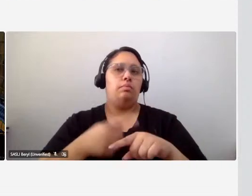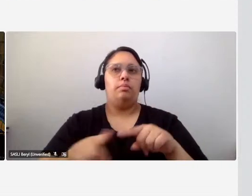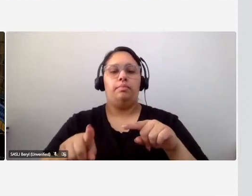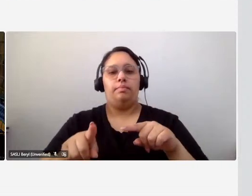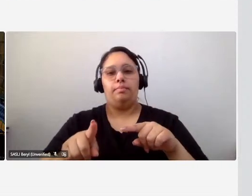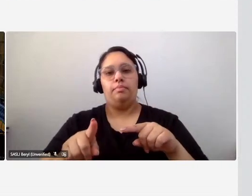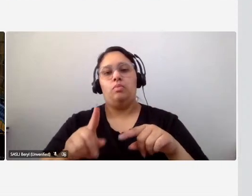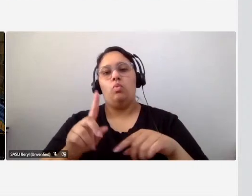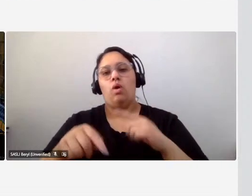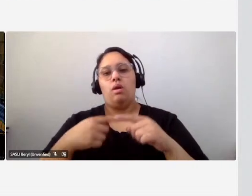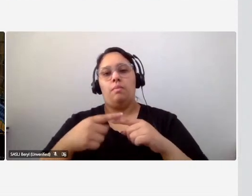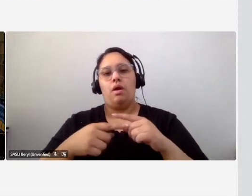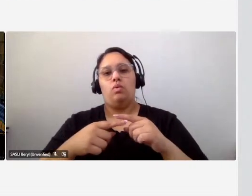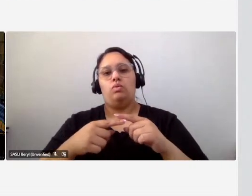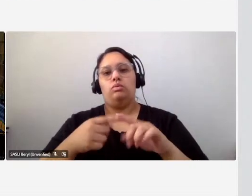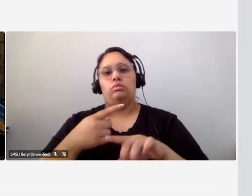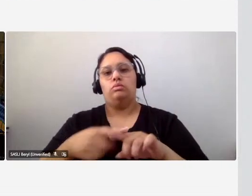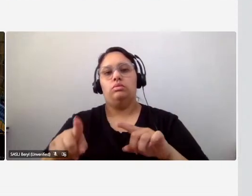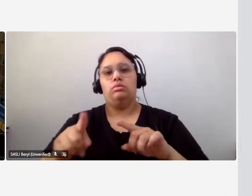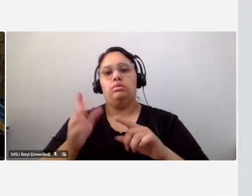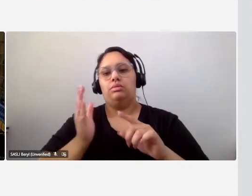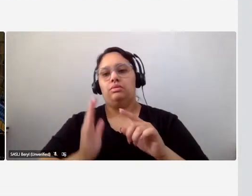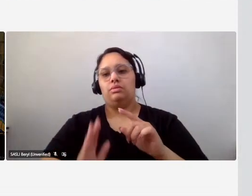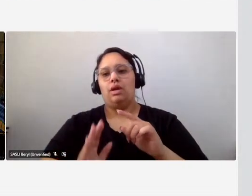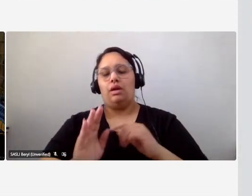What about the initiation sites